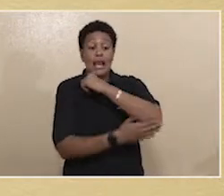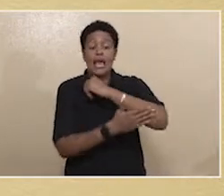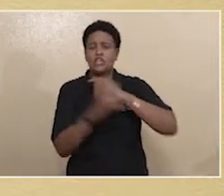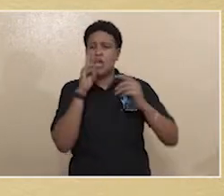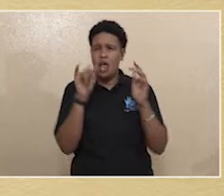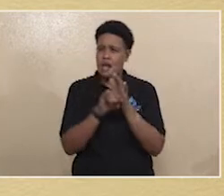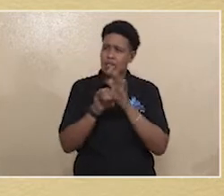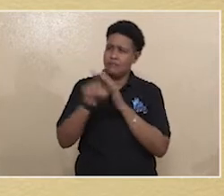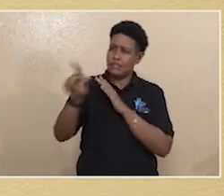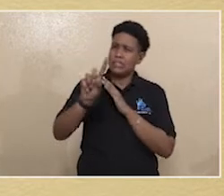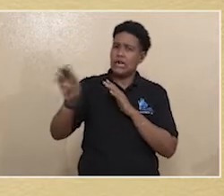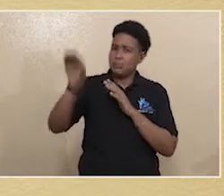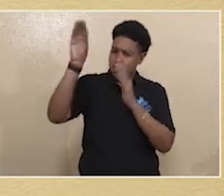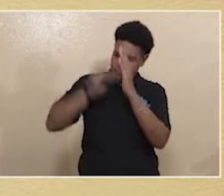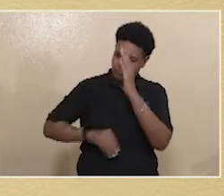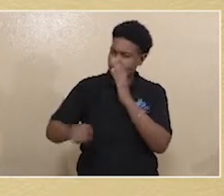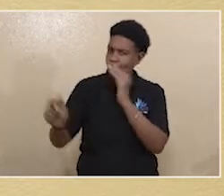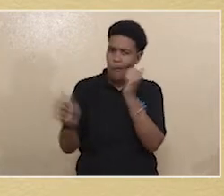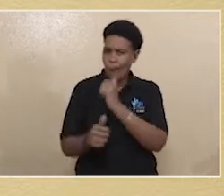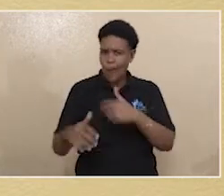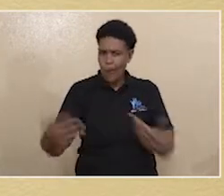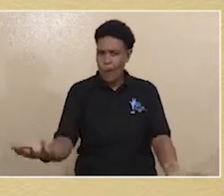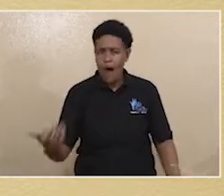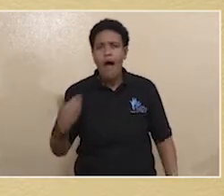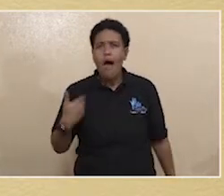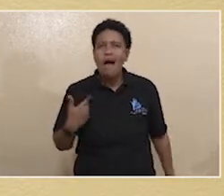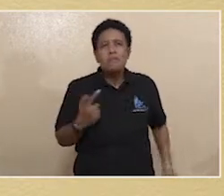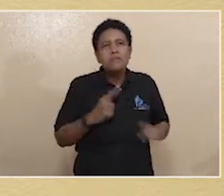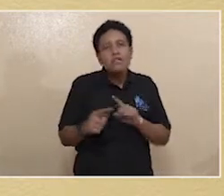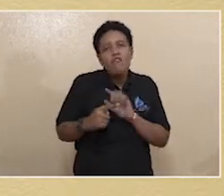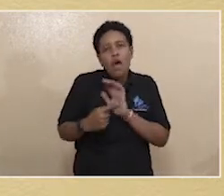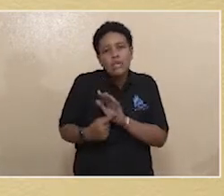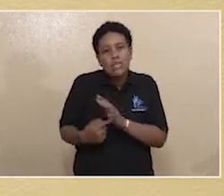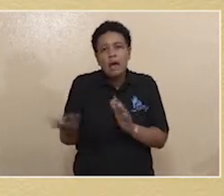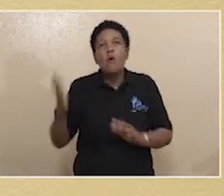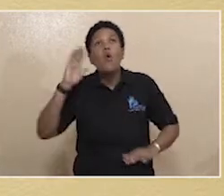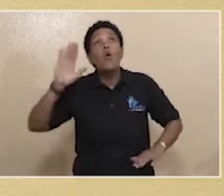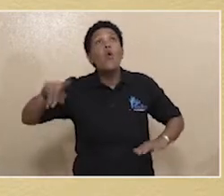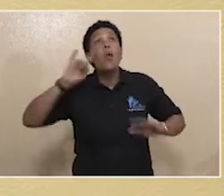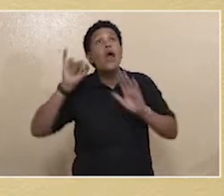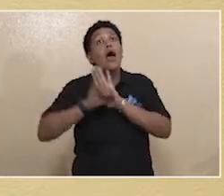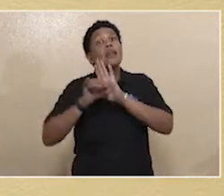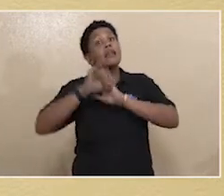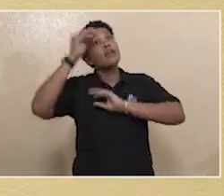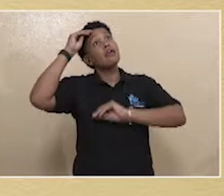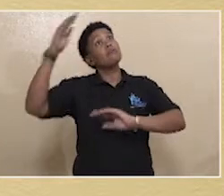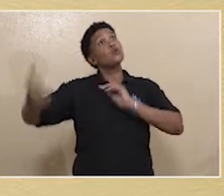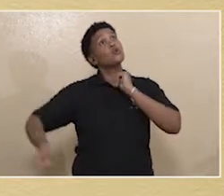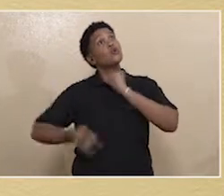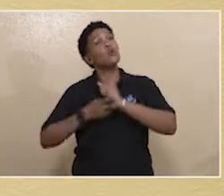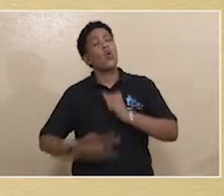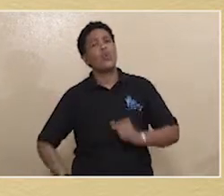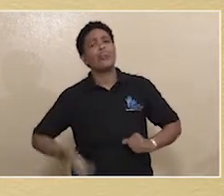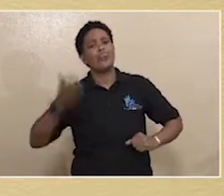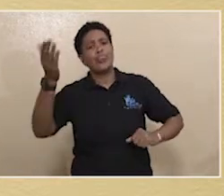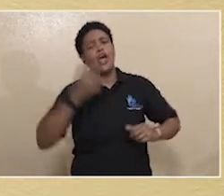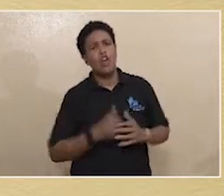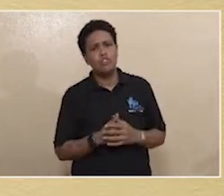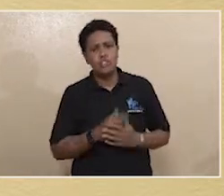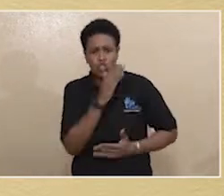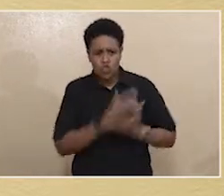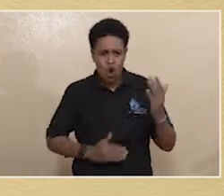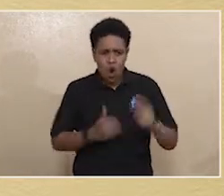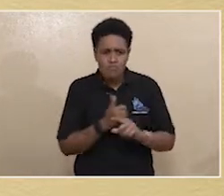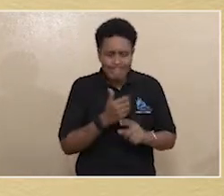identification databases which will in which all identity information will be stored some of the